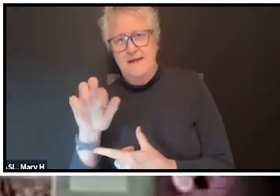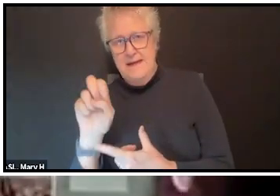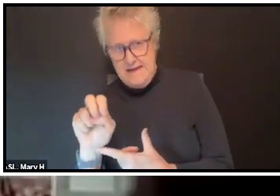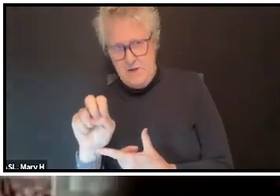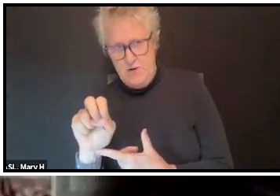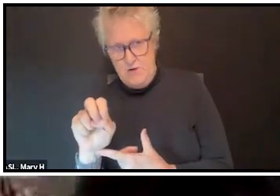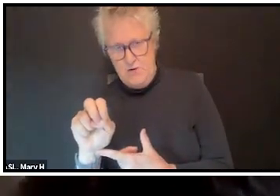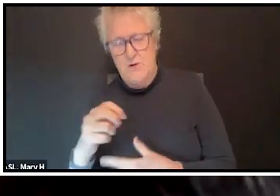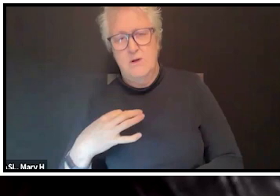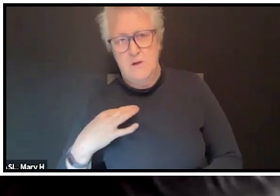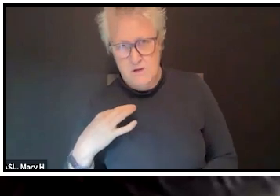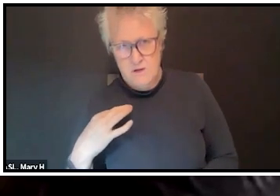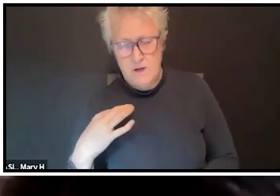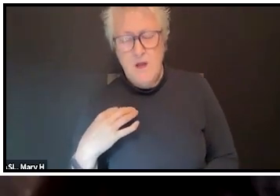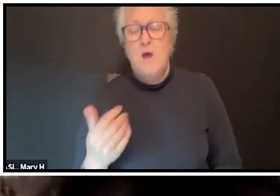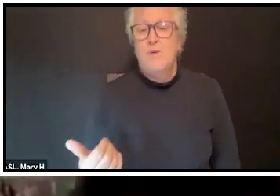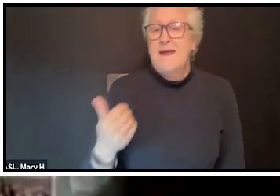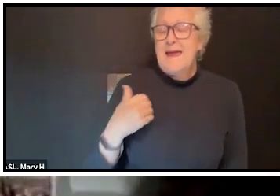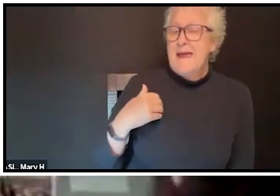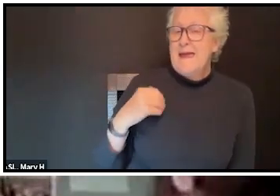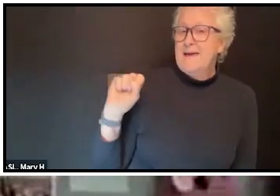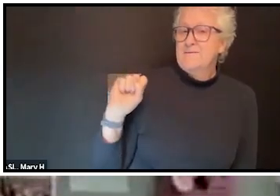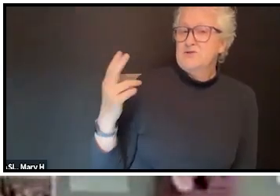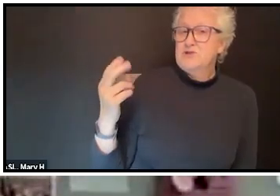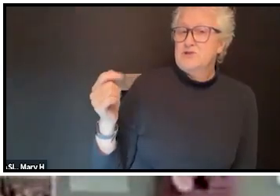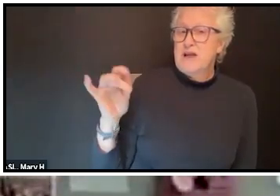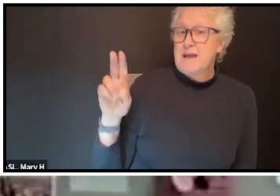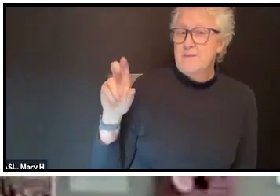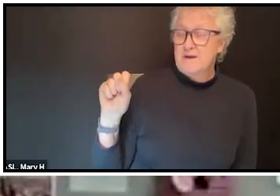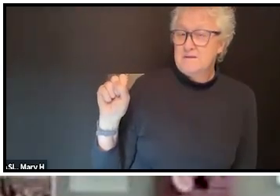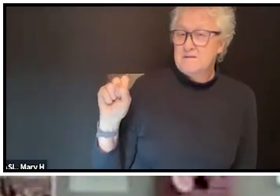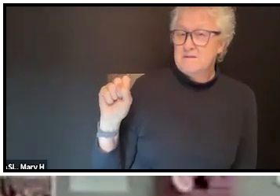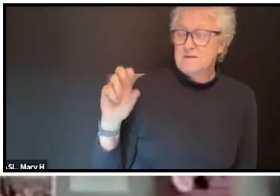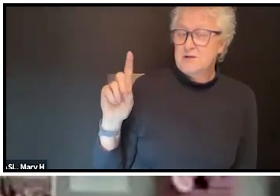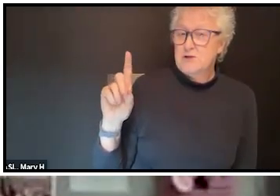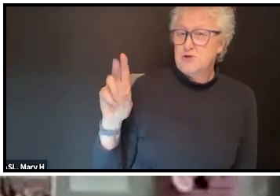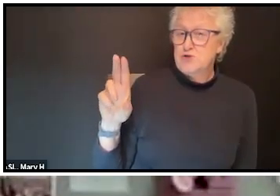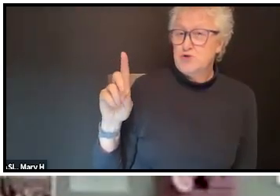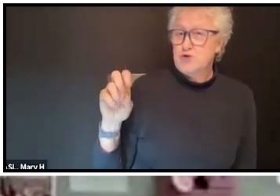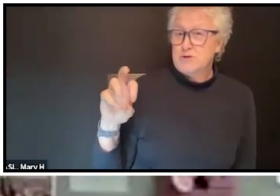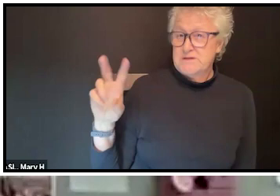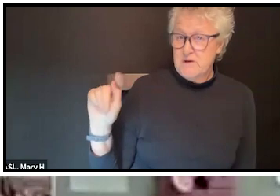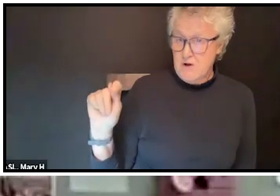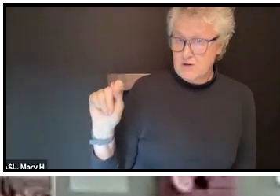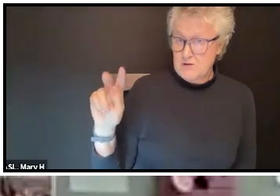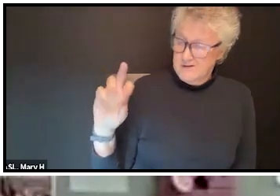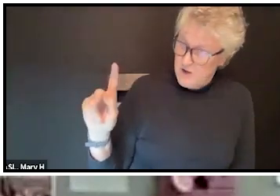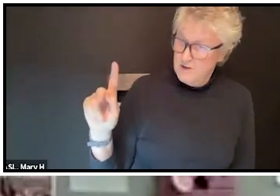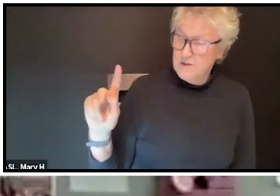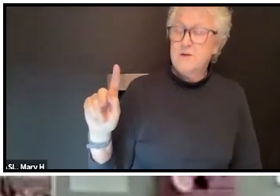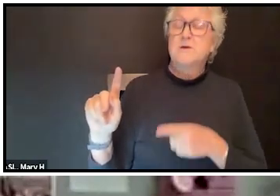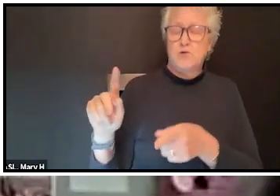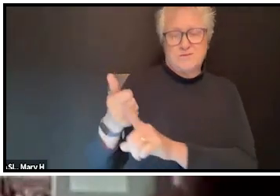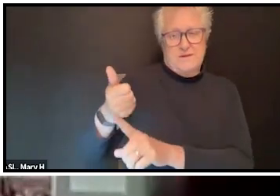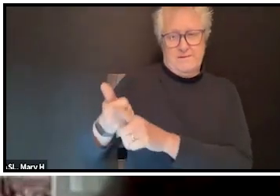own Seamus Durock, who is a senior attorney focusing on policy,